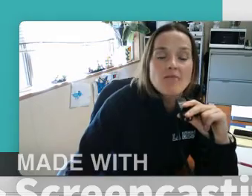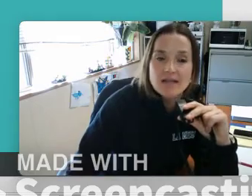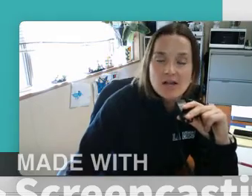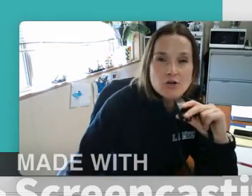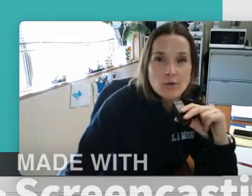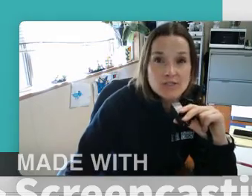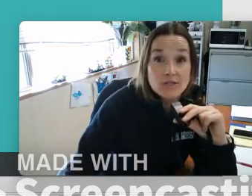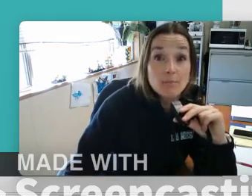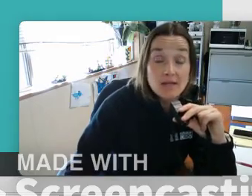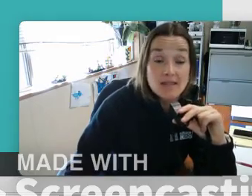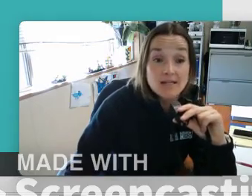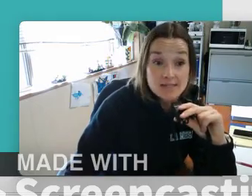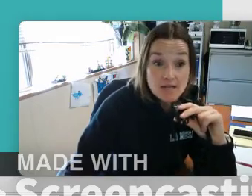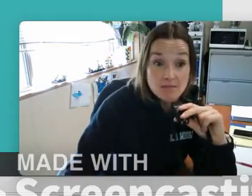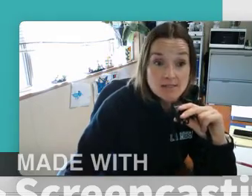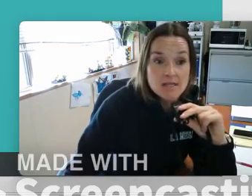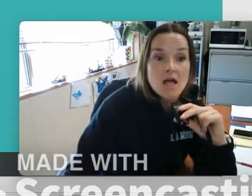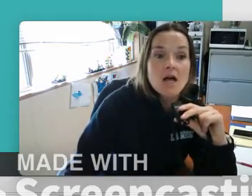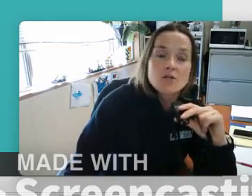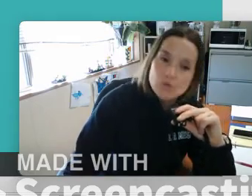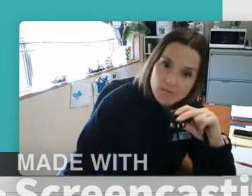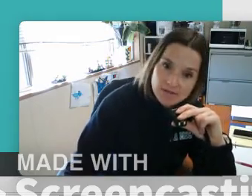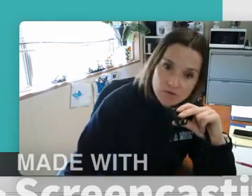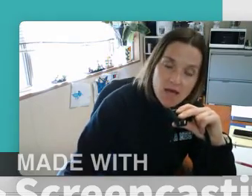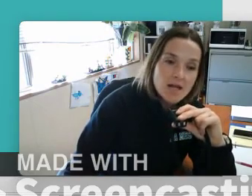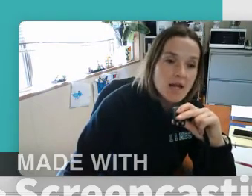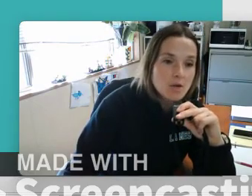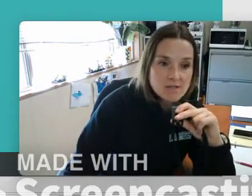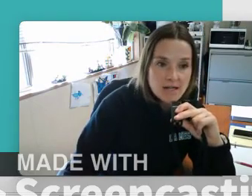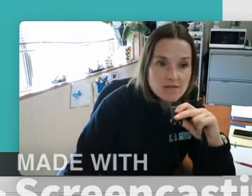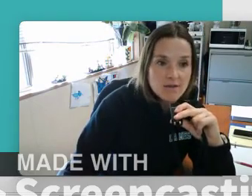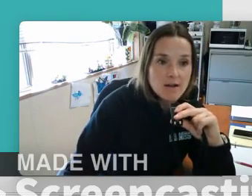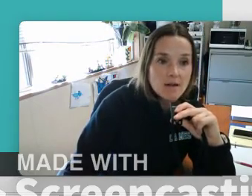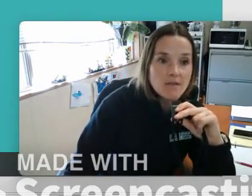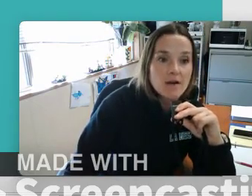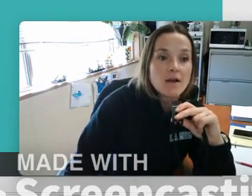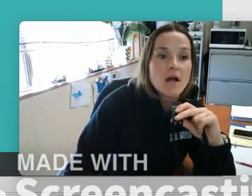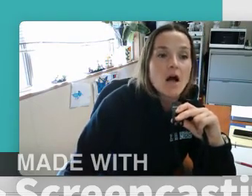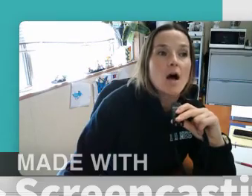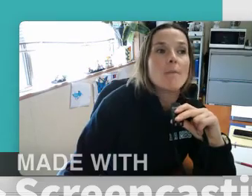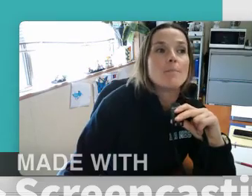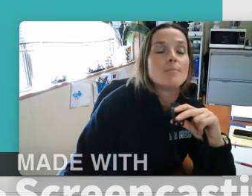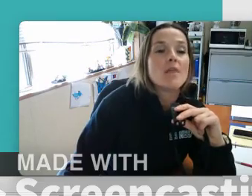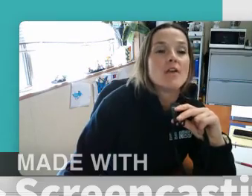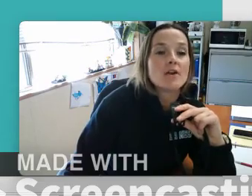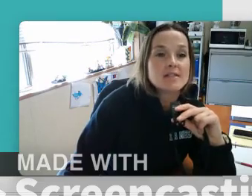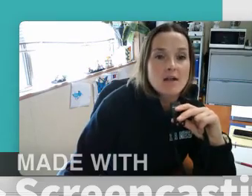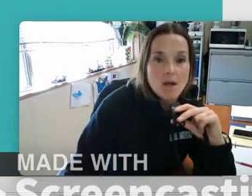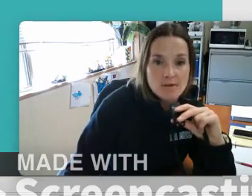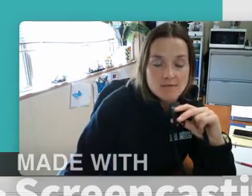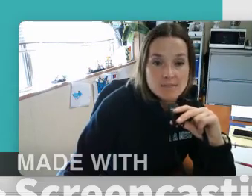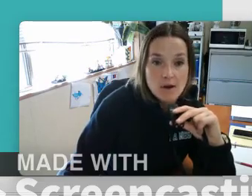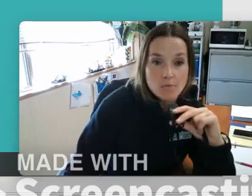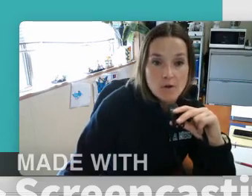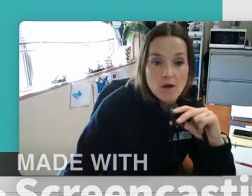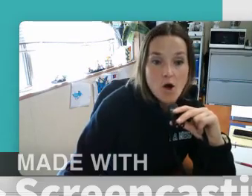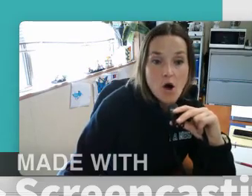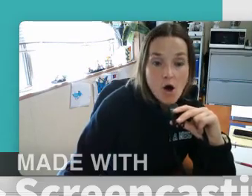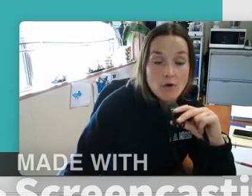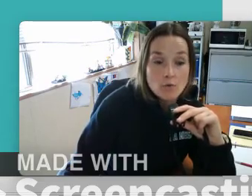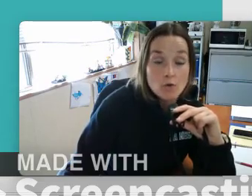and that's how you're going to complete that assignment. Do the best you can. I know it's not ideal that I'm not there. There is a copy of this